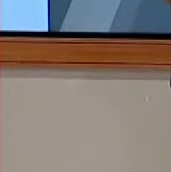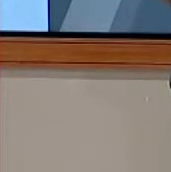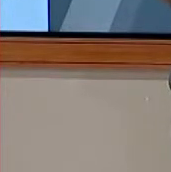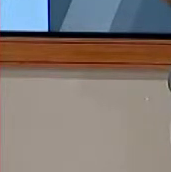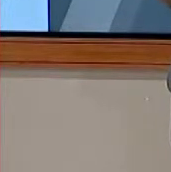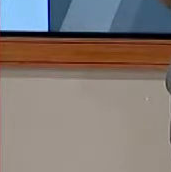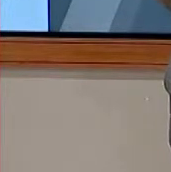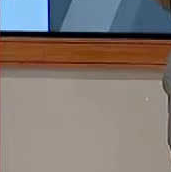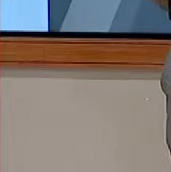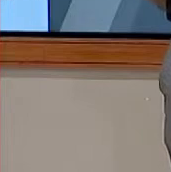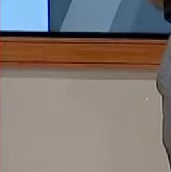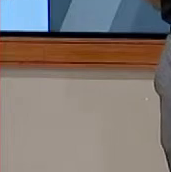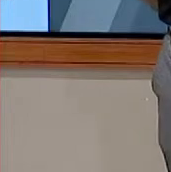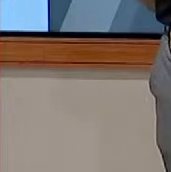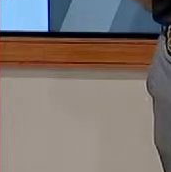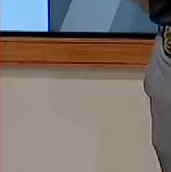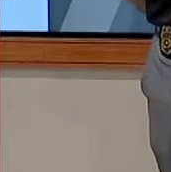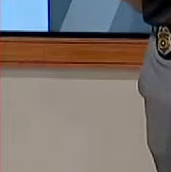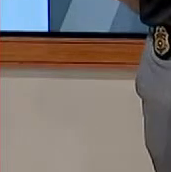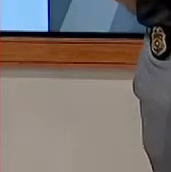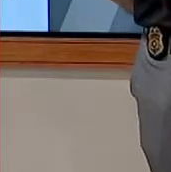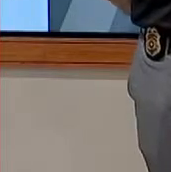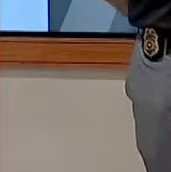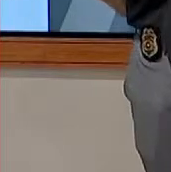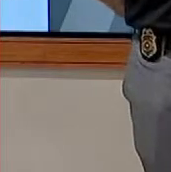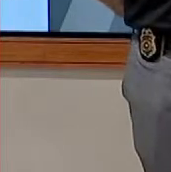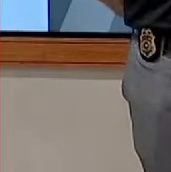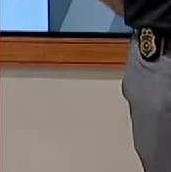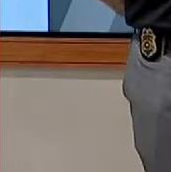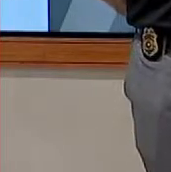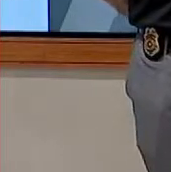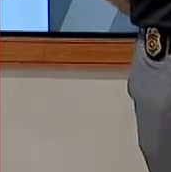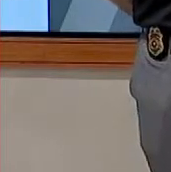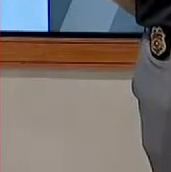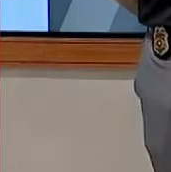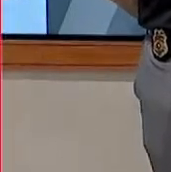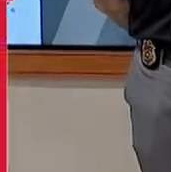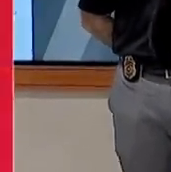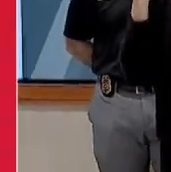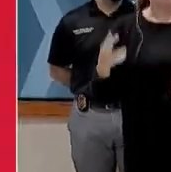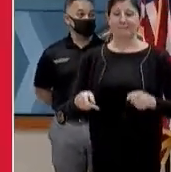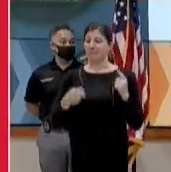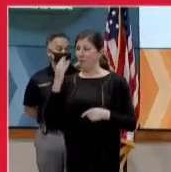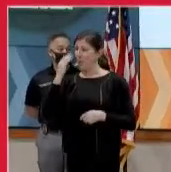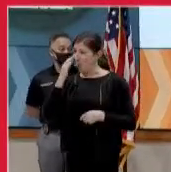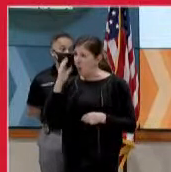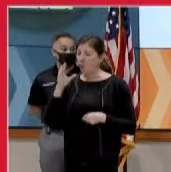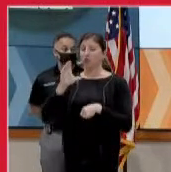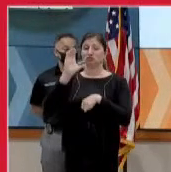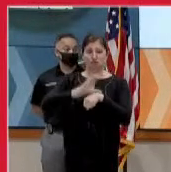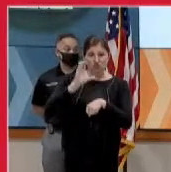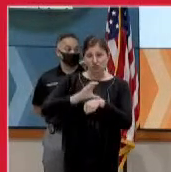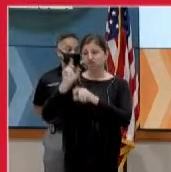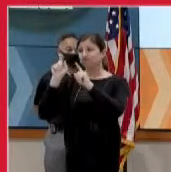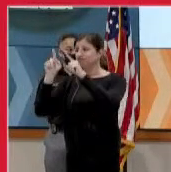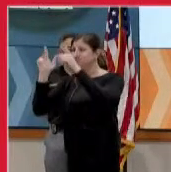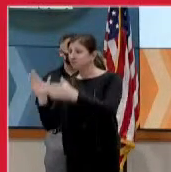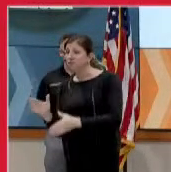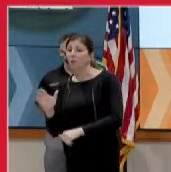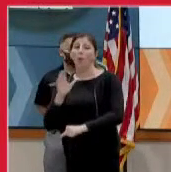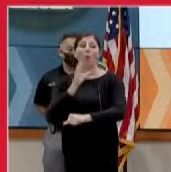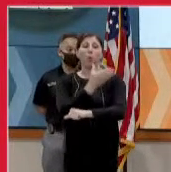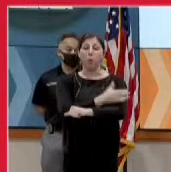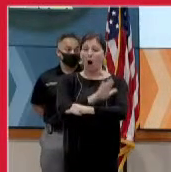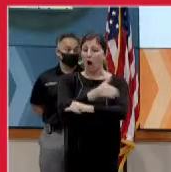are in church. We know of many examples, whether it is the choir, whether it's the churchgoers, and so I